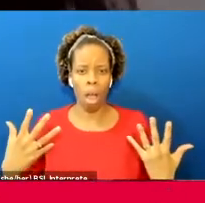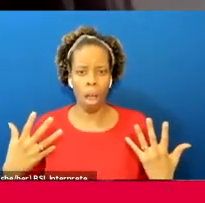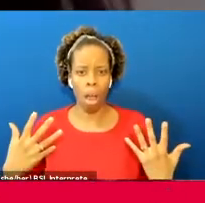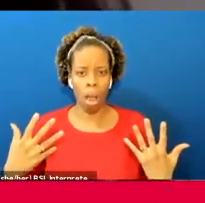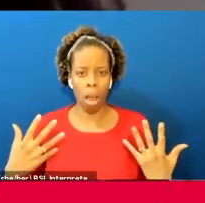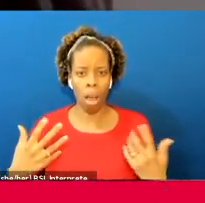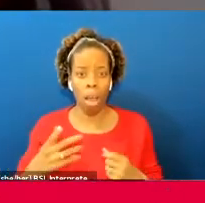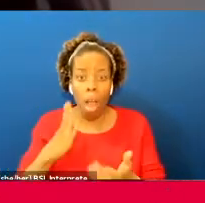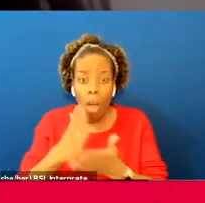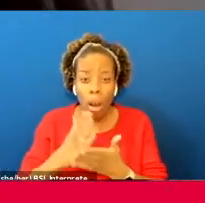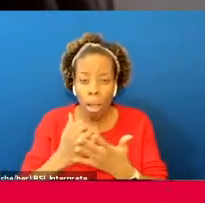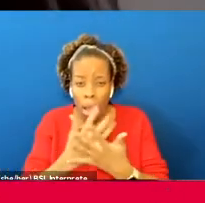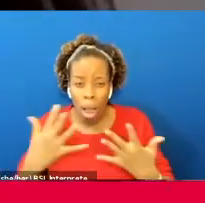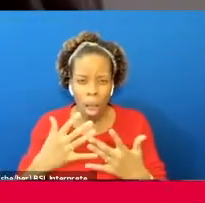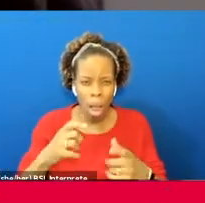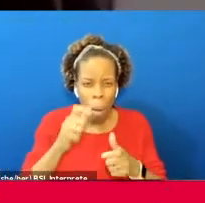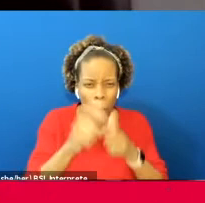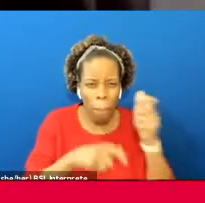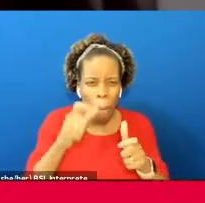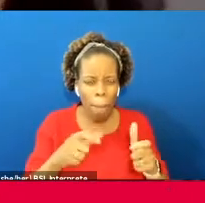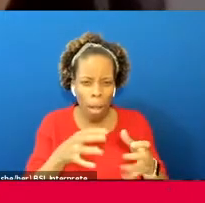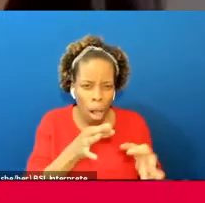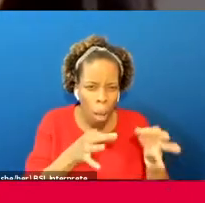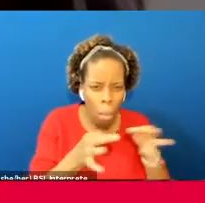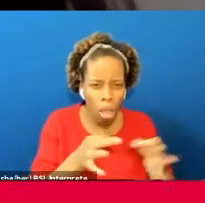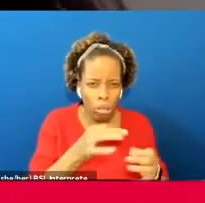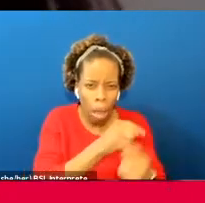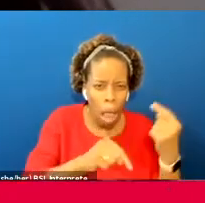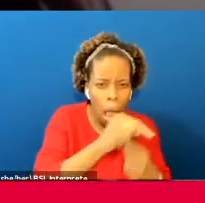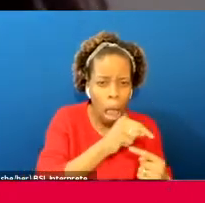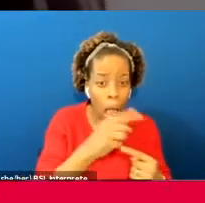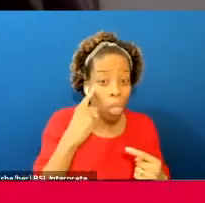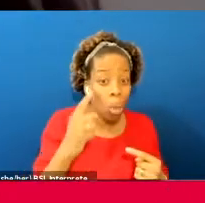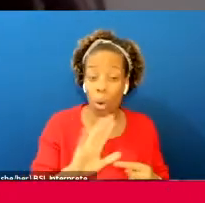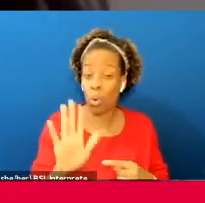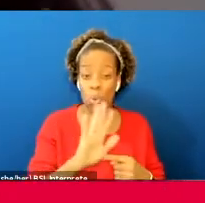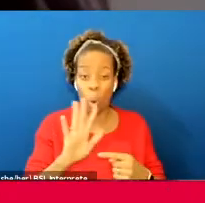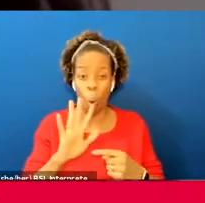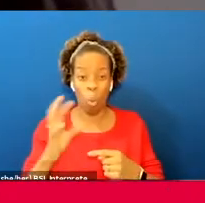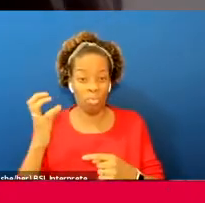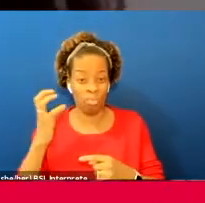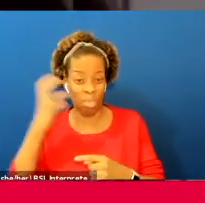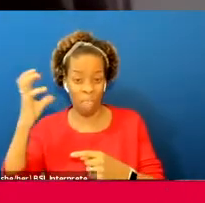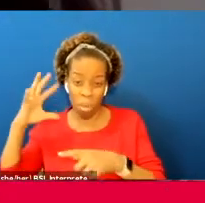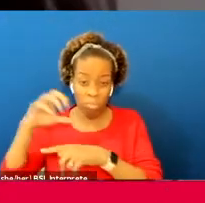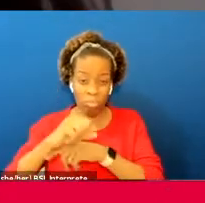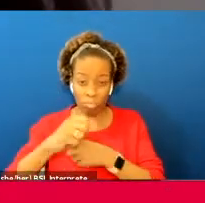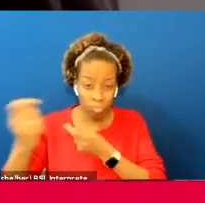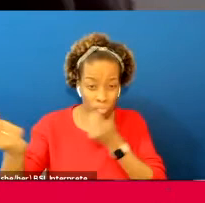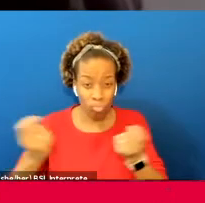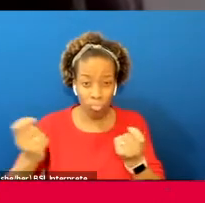locked in the bunkers, plotting behind closed doors. But the reality is imperialism seeps into every asset of our daily